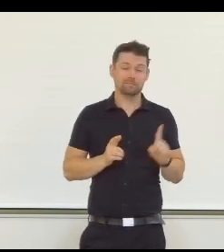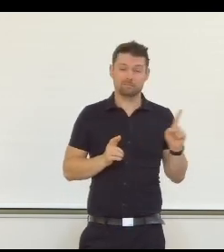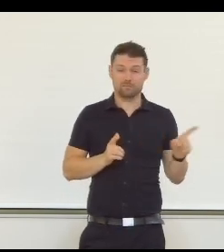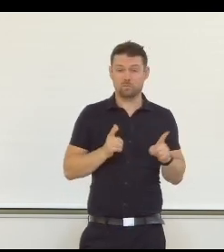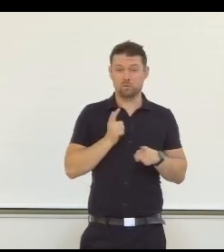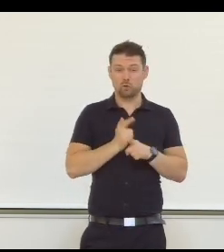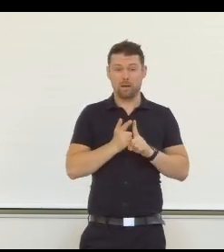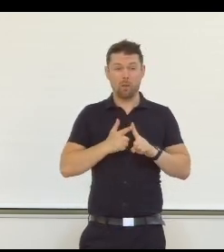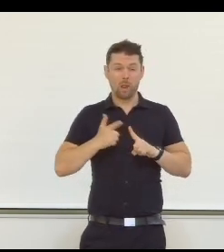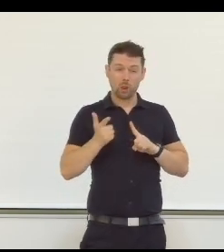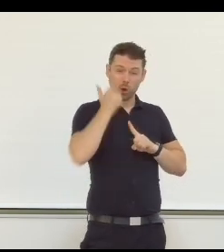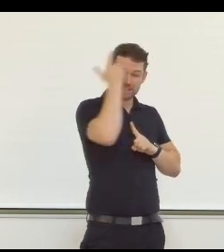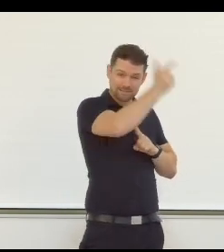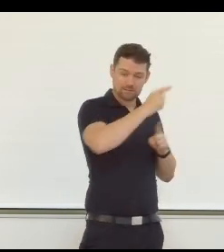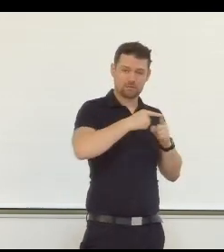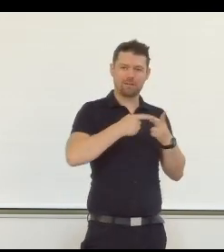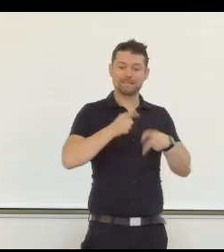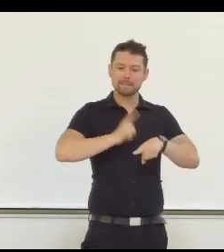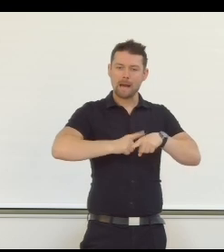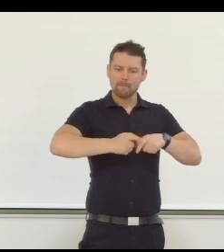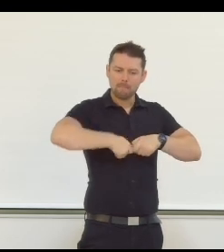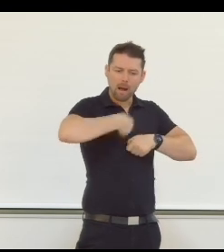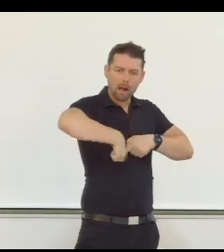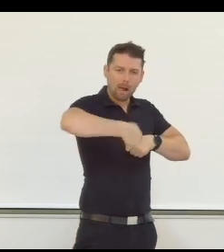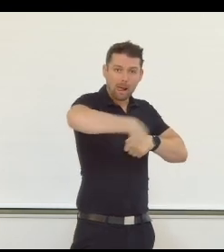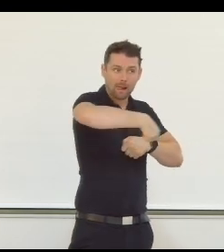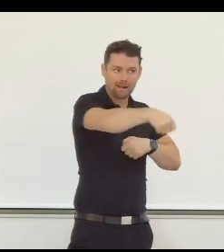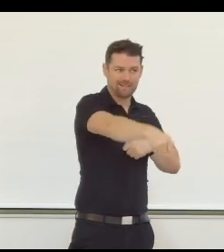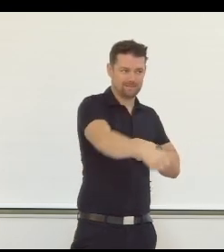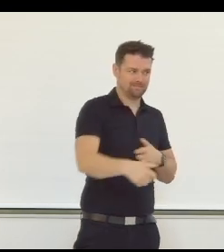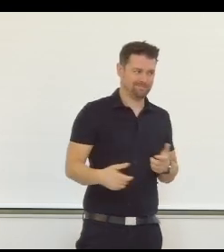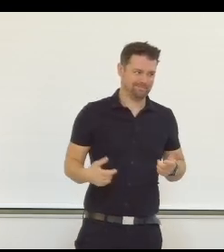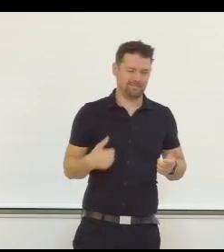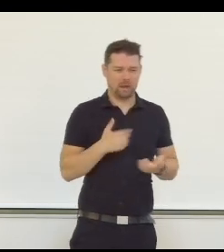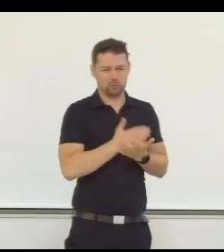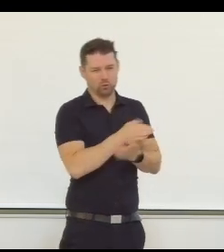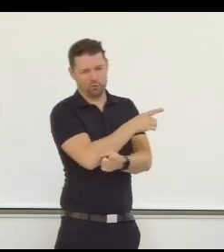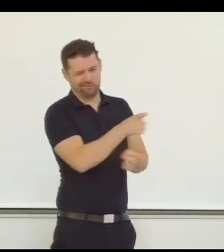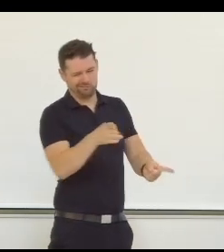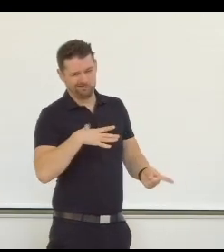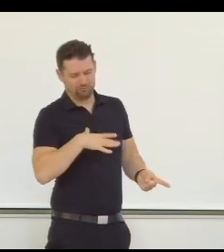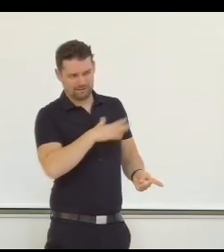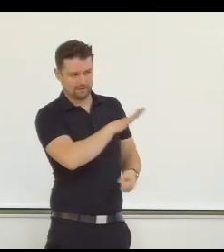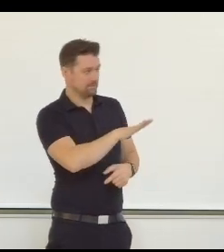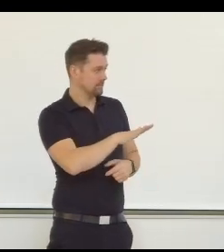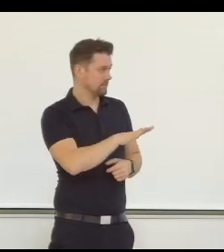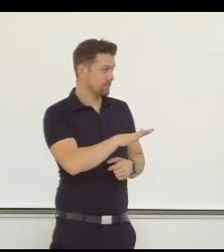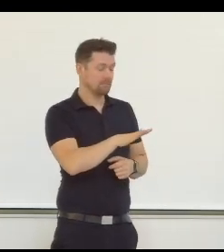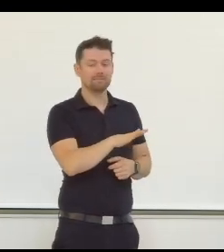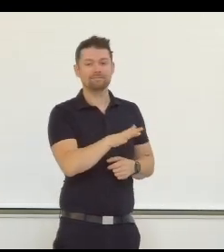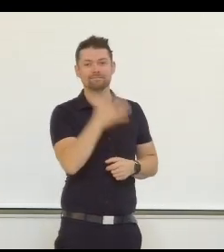and we're talking about a very long time frame. And I don't think I need to convince you guys that accidents will